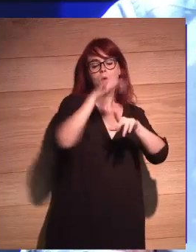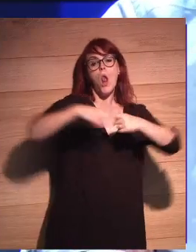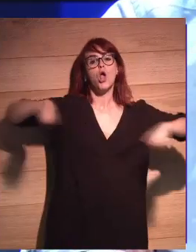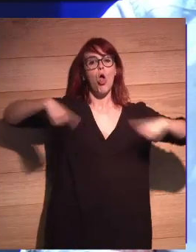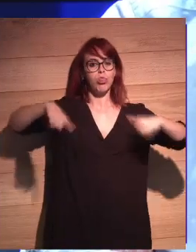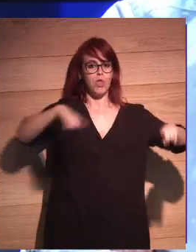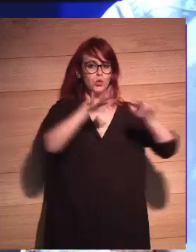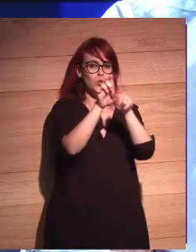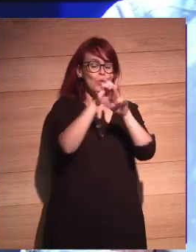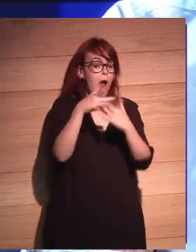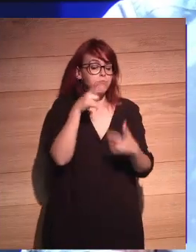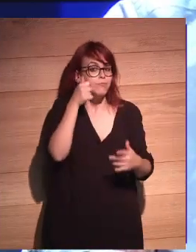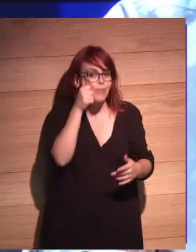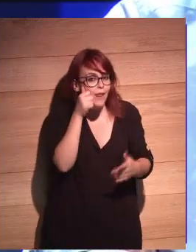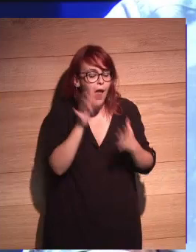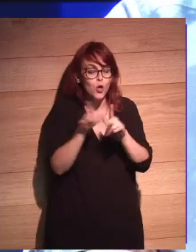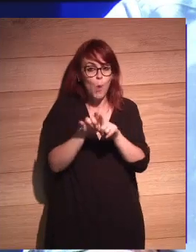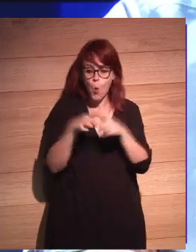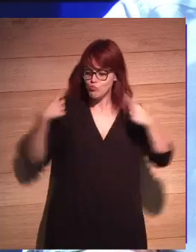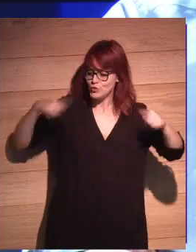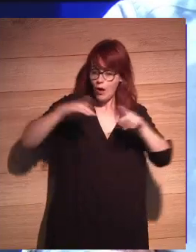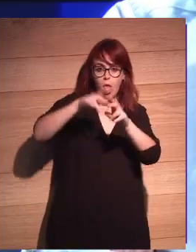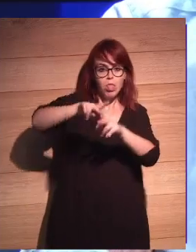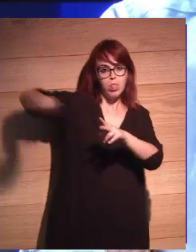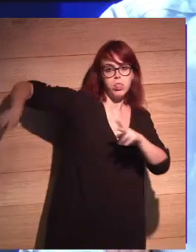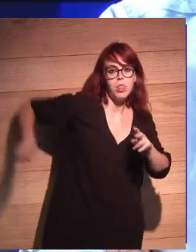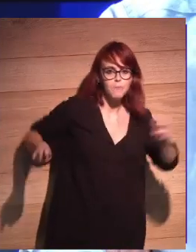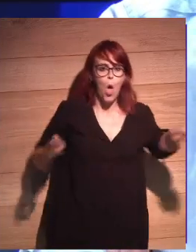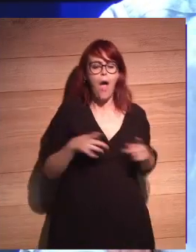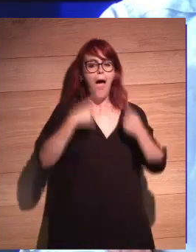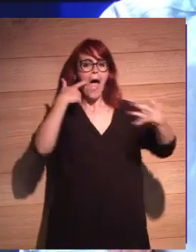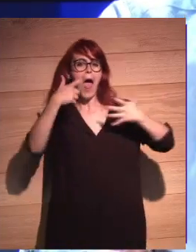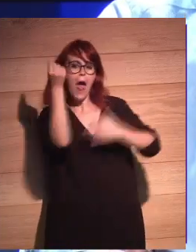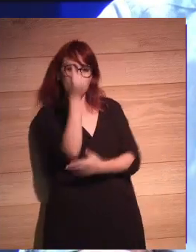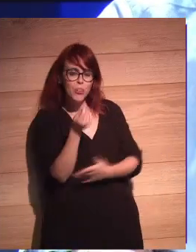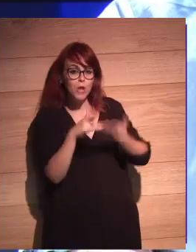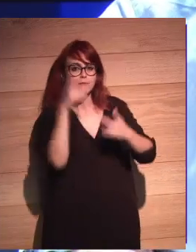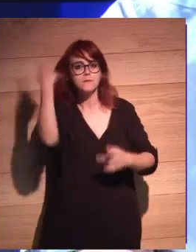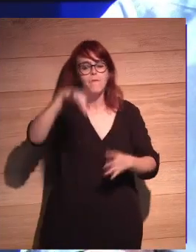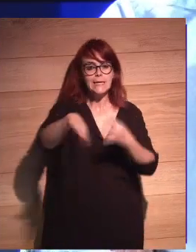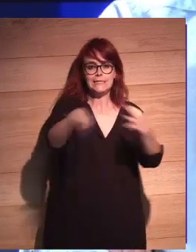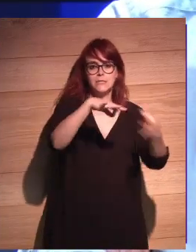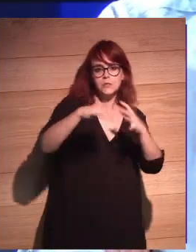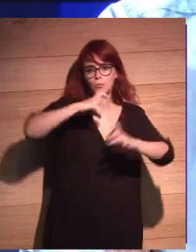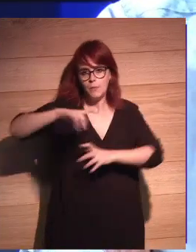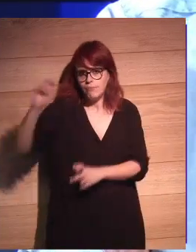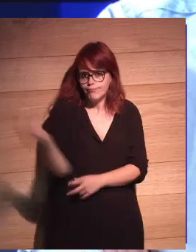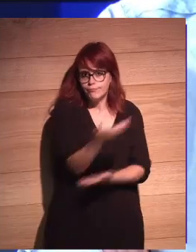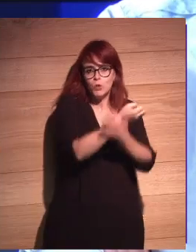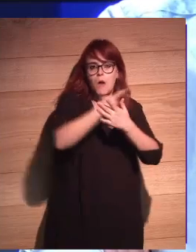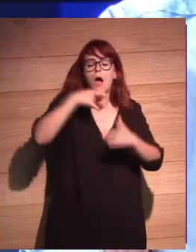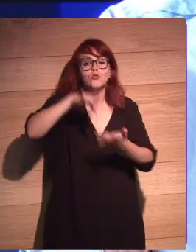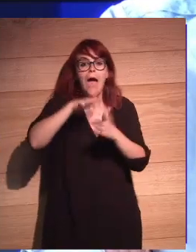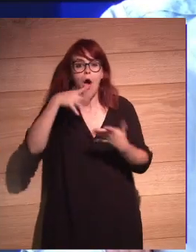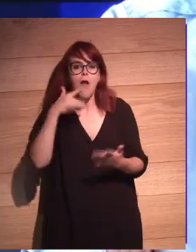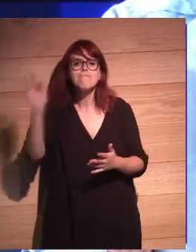live the concert as if they were among the musicians, with some animations that let them know what instrument